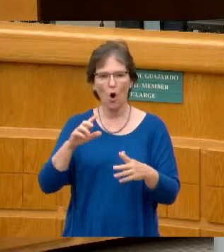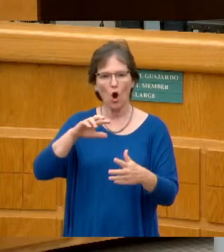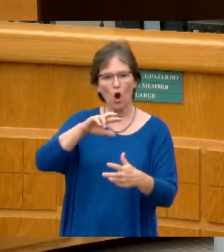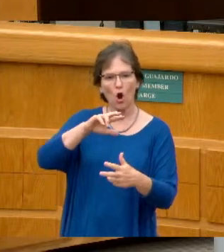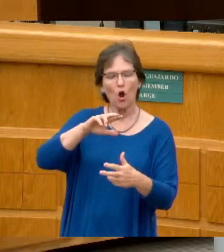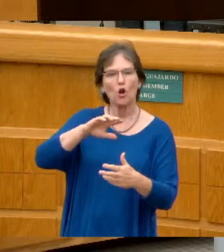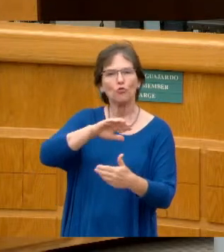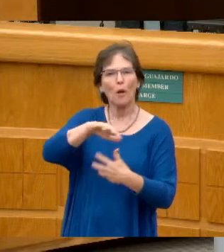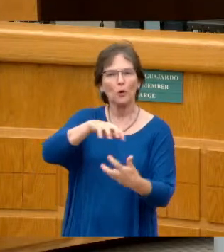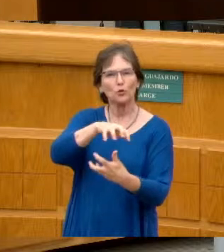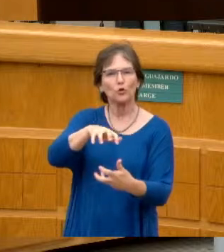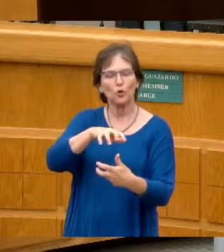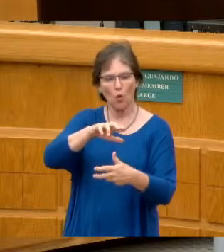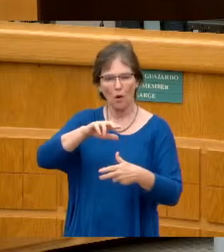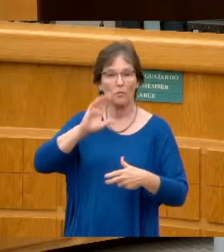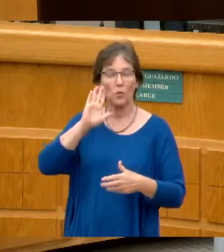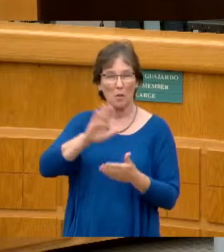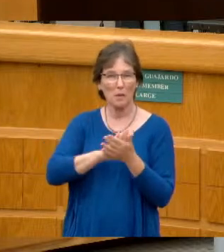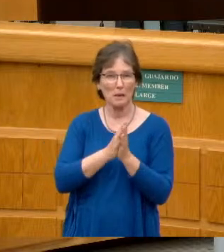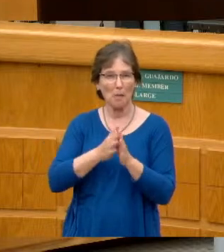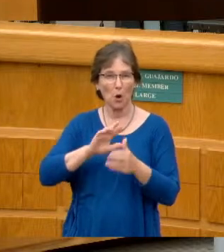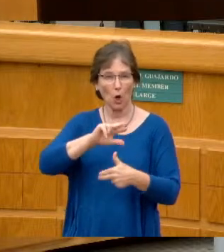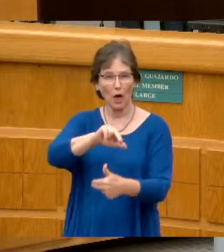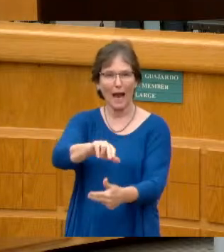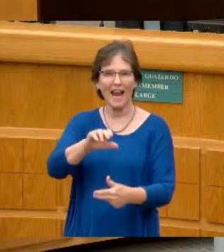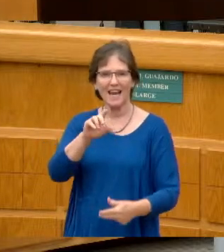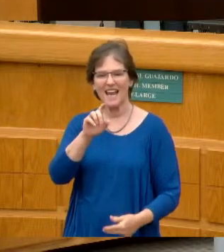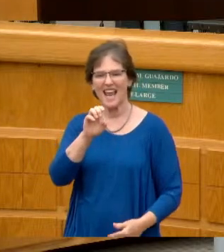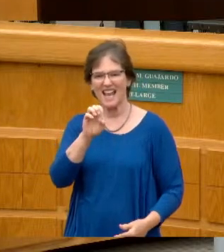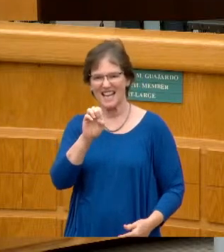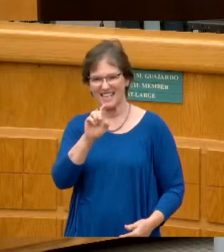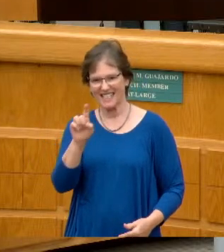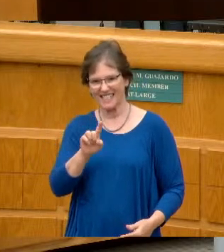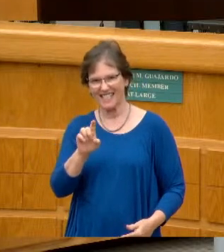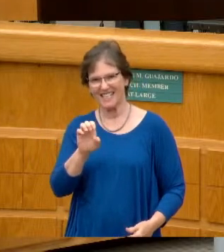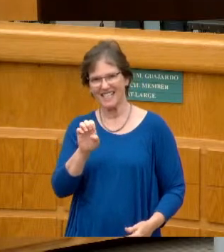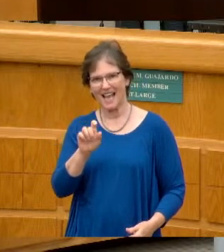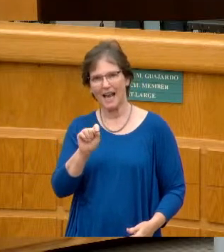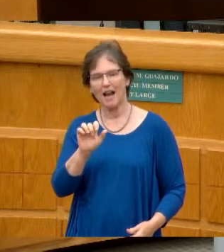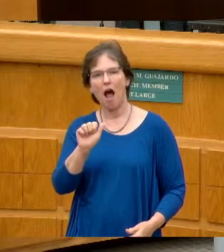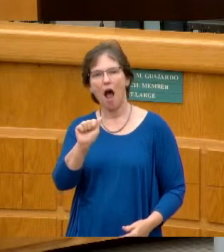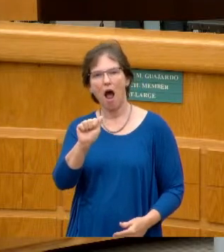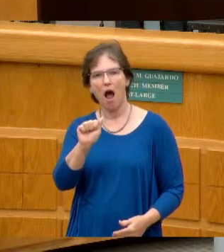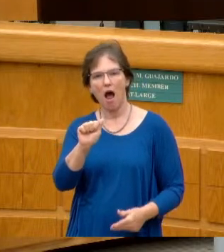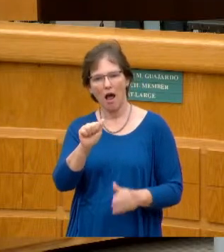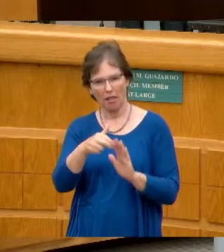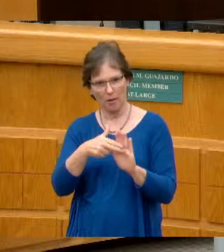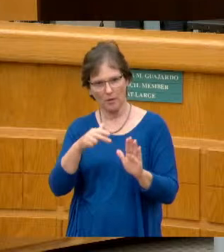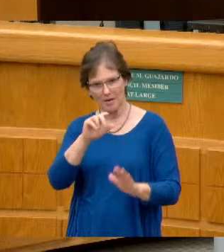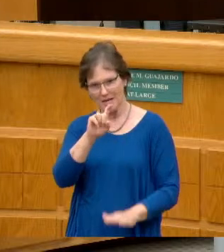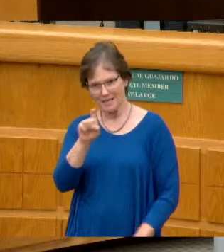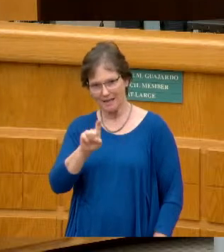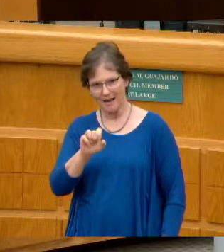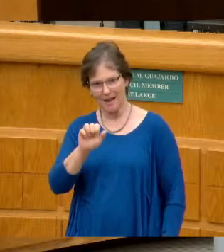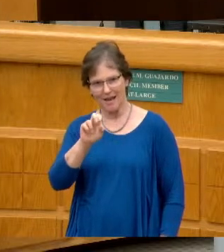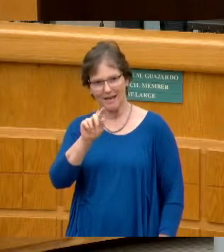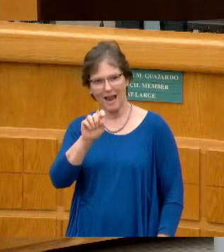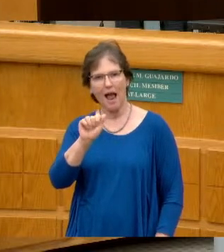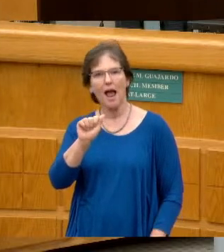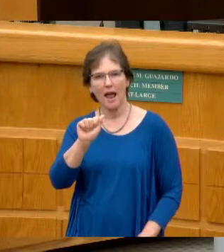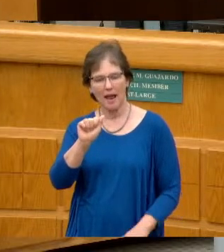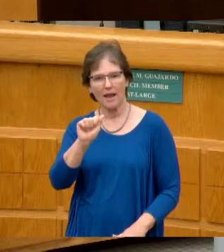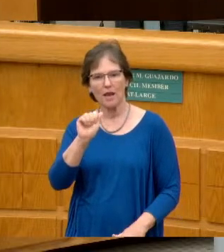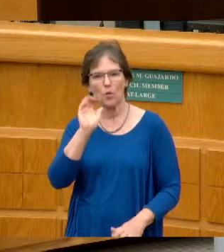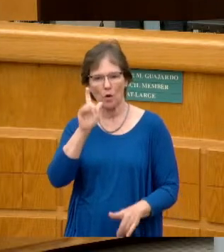like to cover 5 points, and they're all important, I believe, for our health and safety. First item is that I